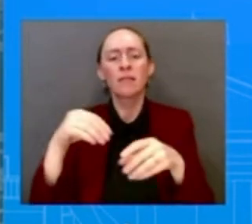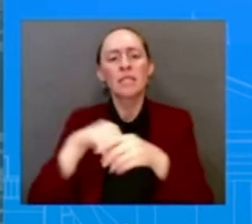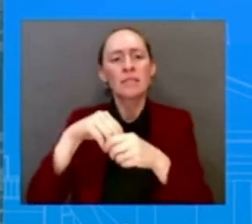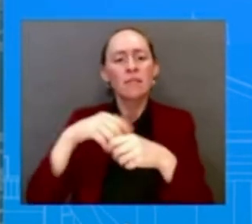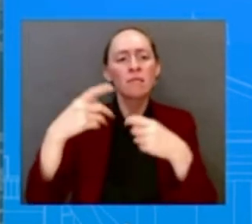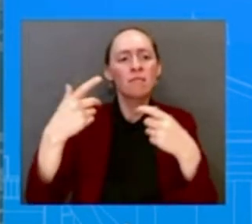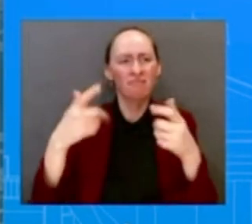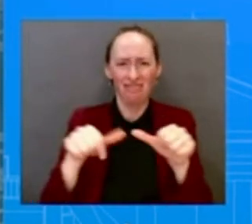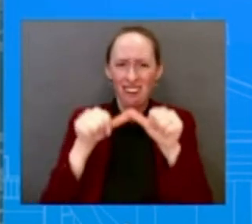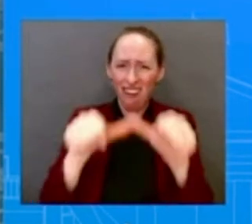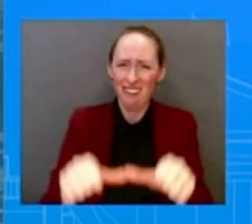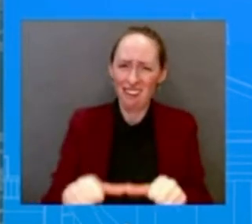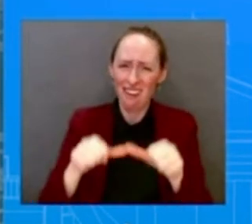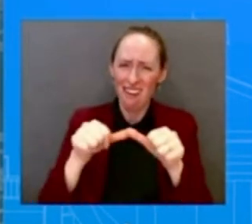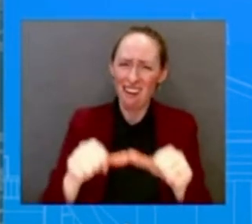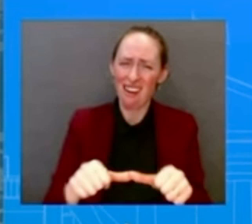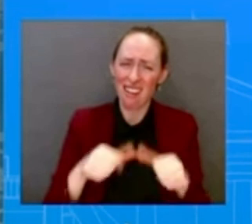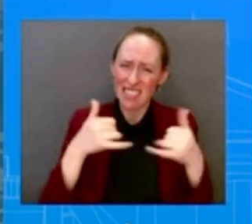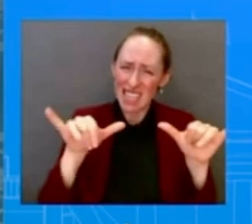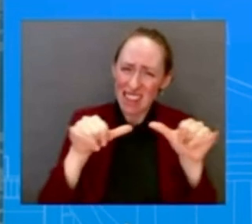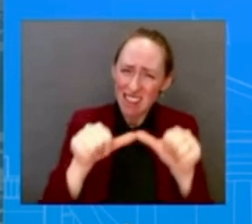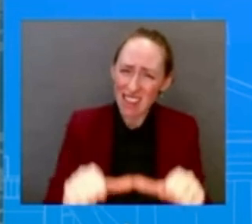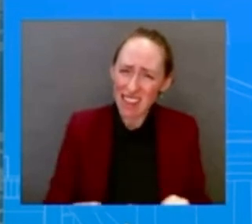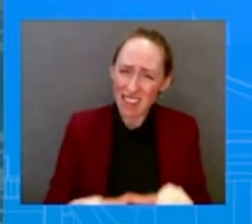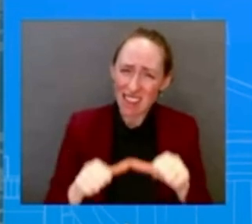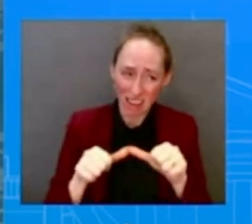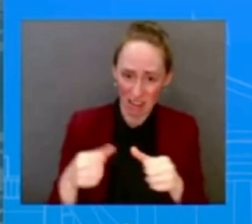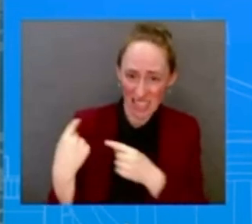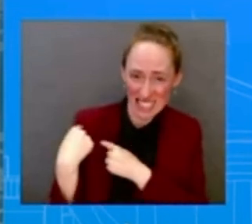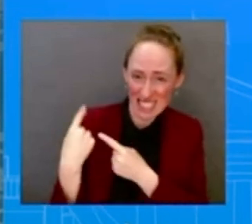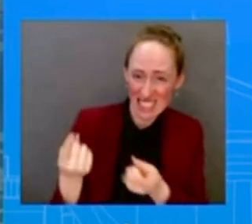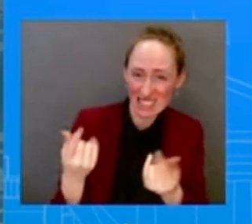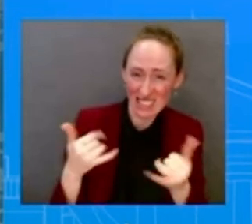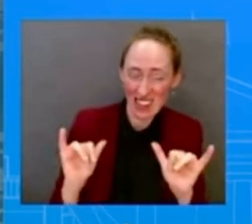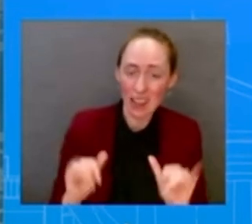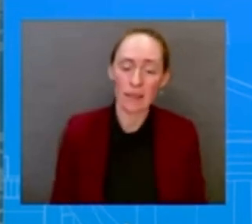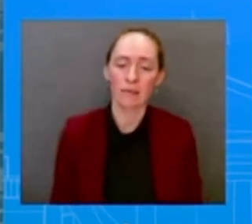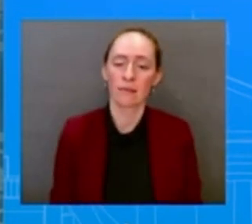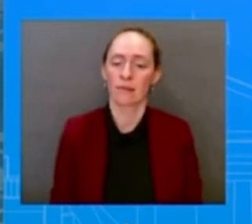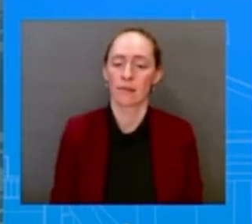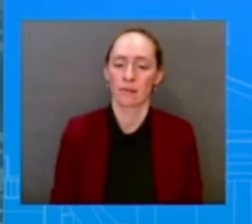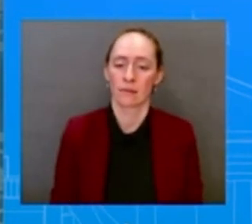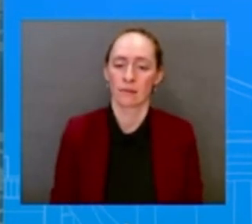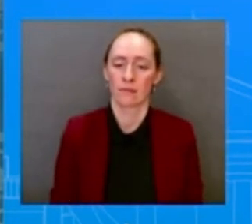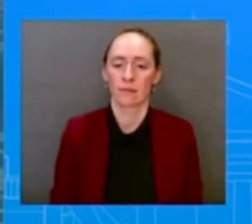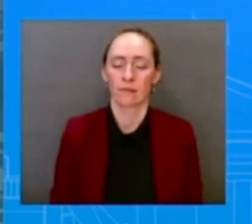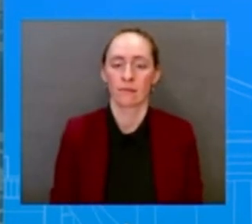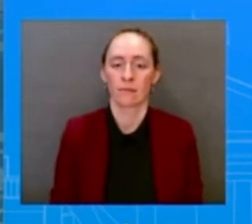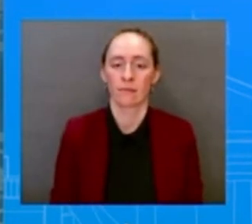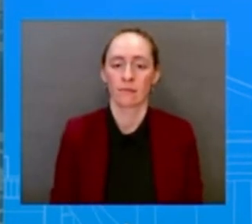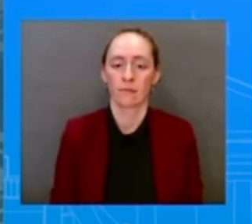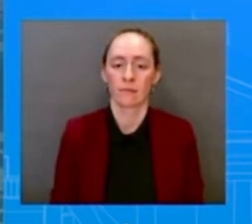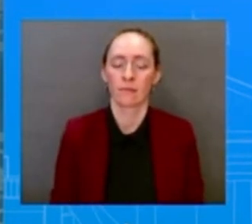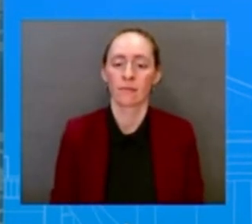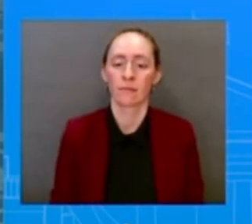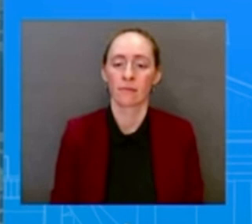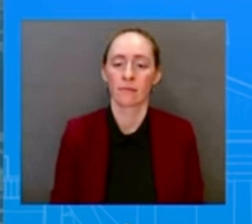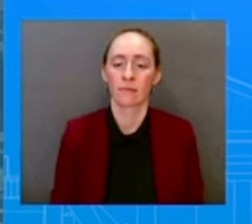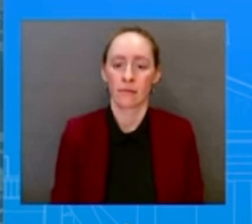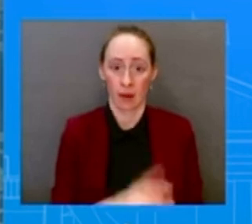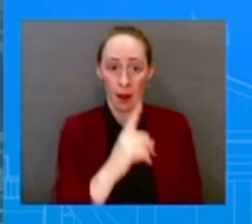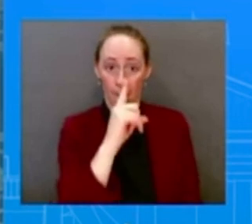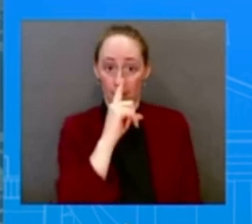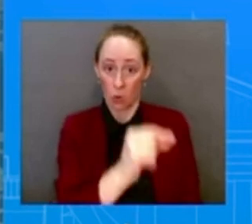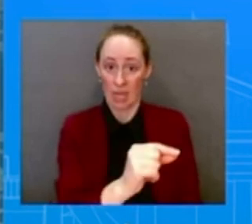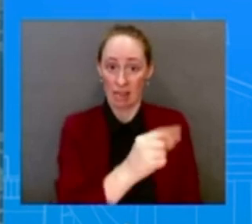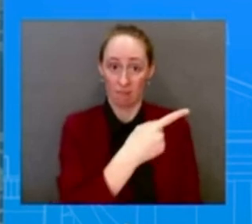negotiate and sit down at the table to solve this diplomatically, he can do it with the wind at his back. He can do it with the strength that he knows